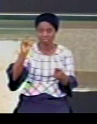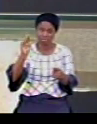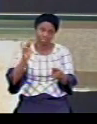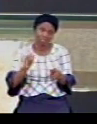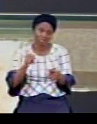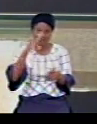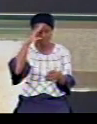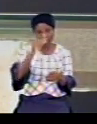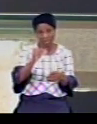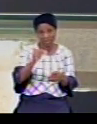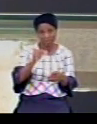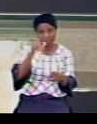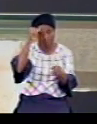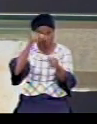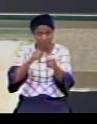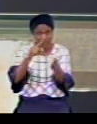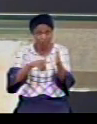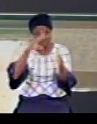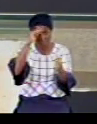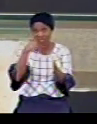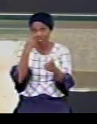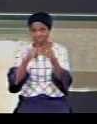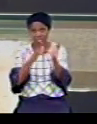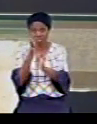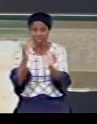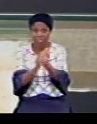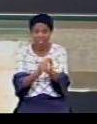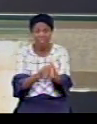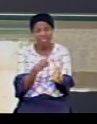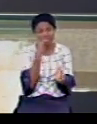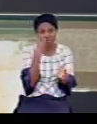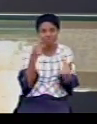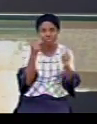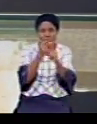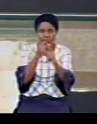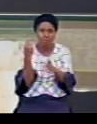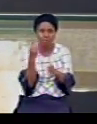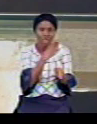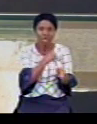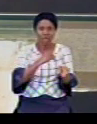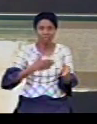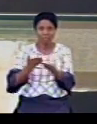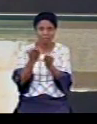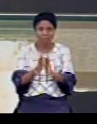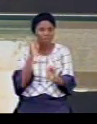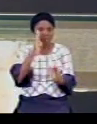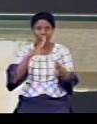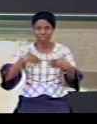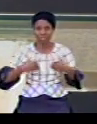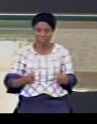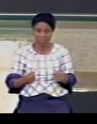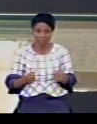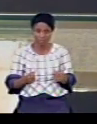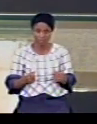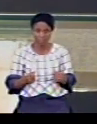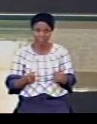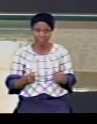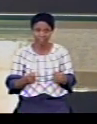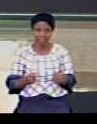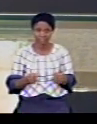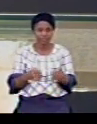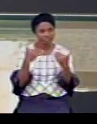said unto Jesus, speak the word only, and my servant shall be healed.